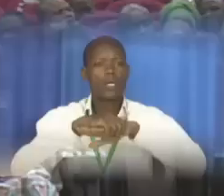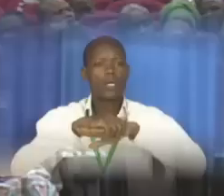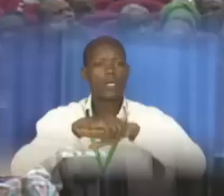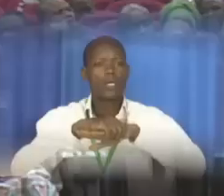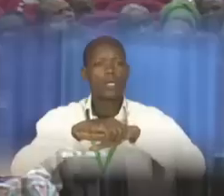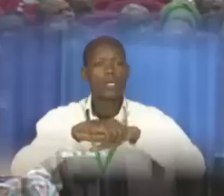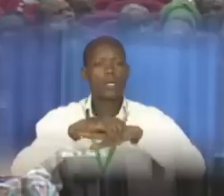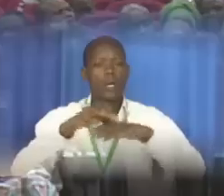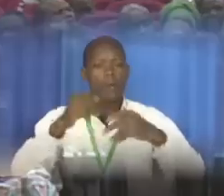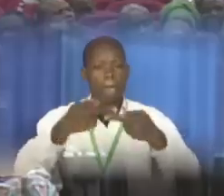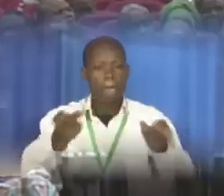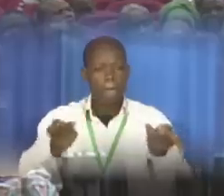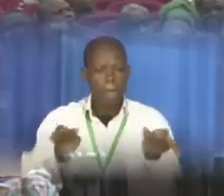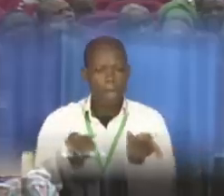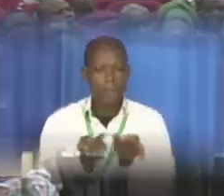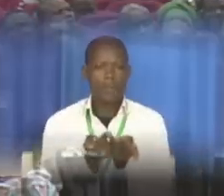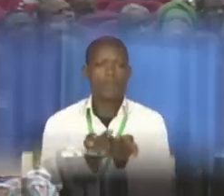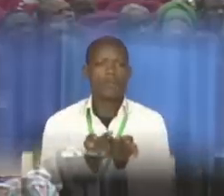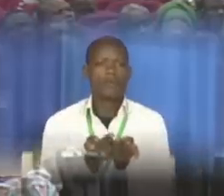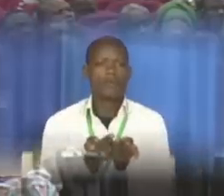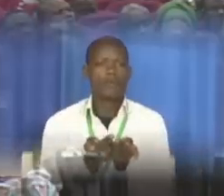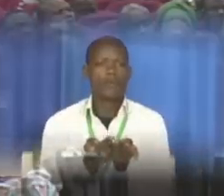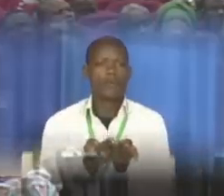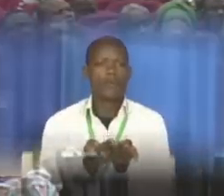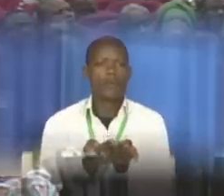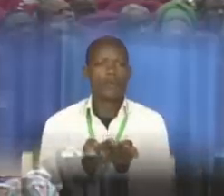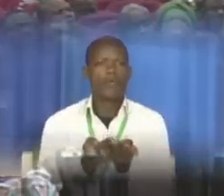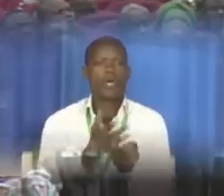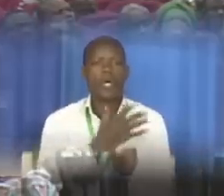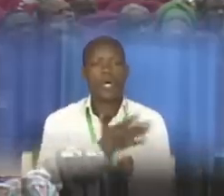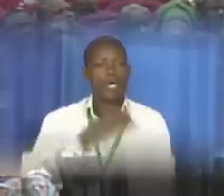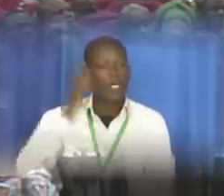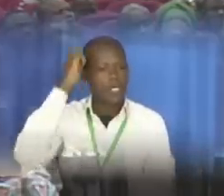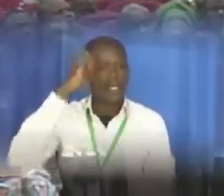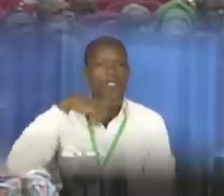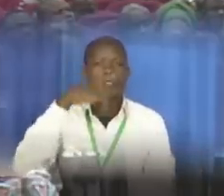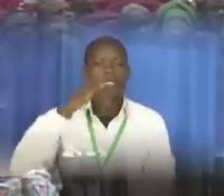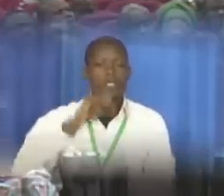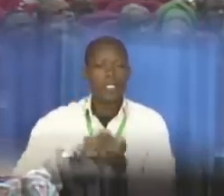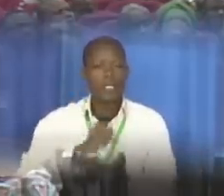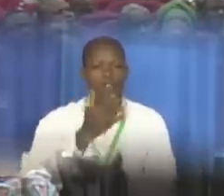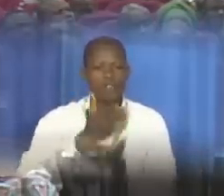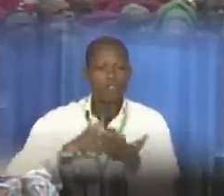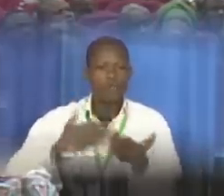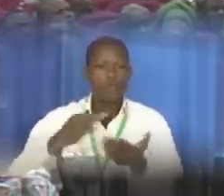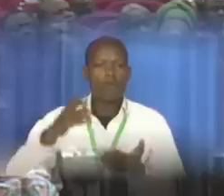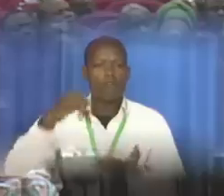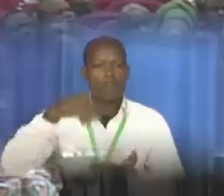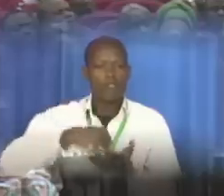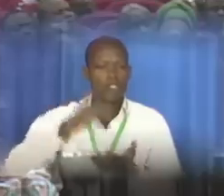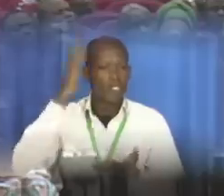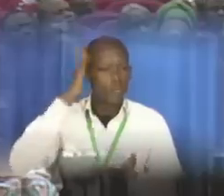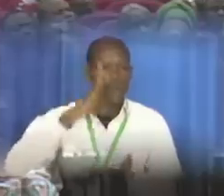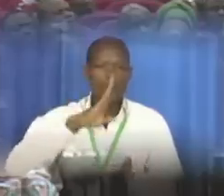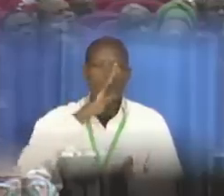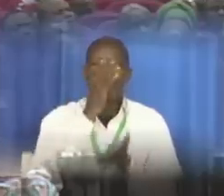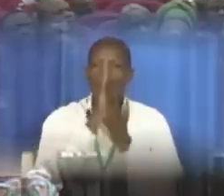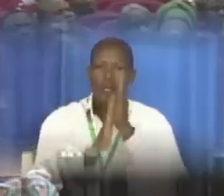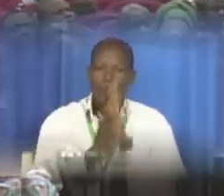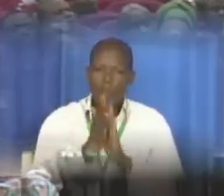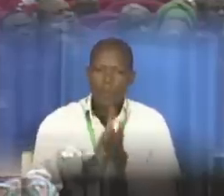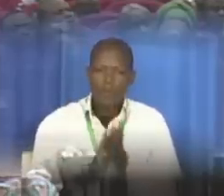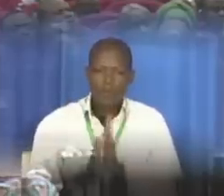of governments, and he said some of it will be peaceful, and some will not be